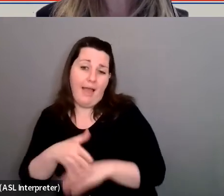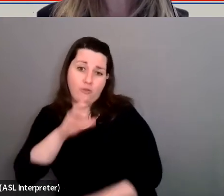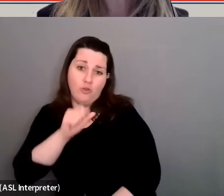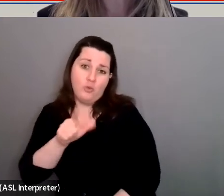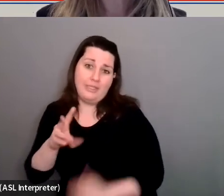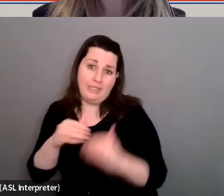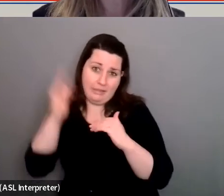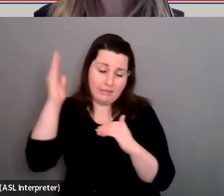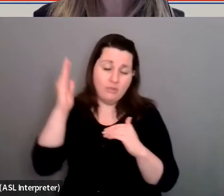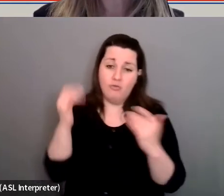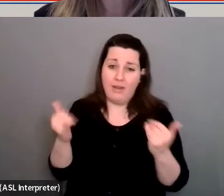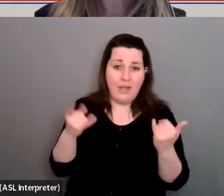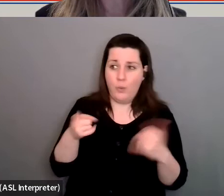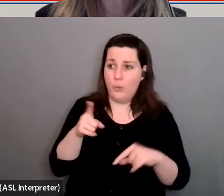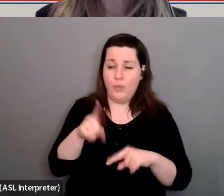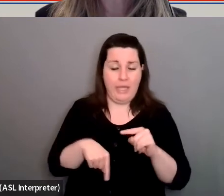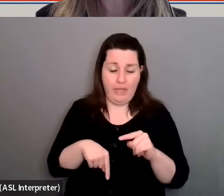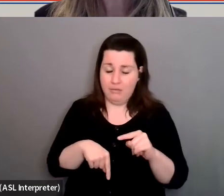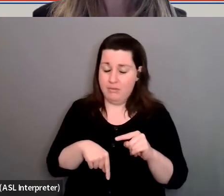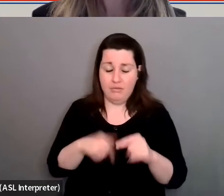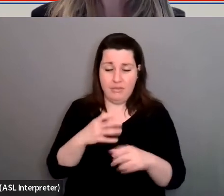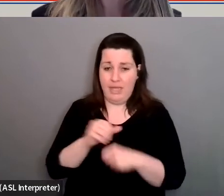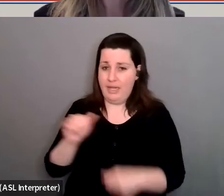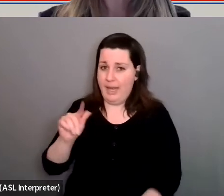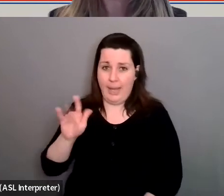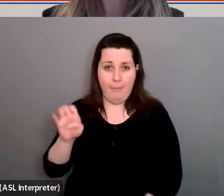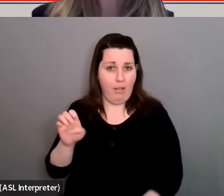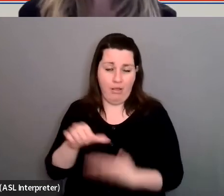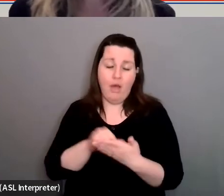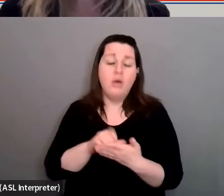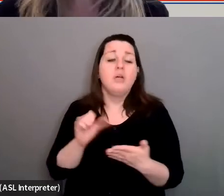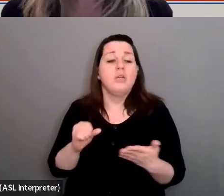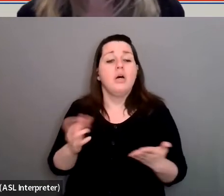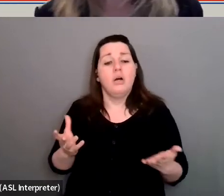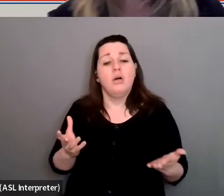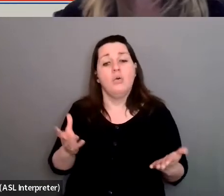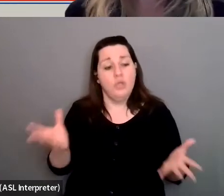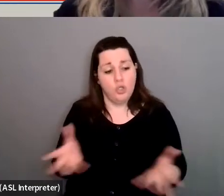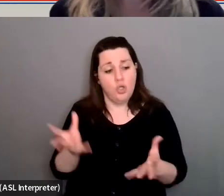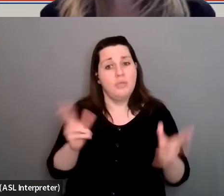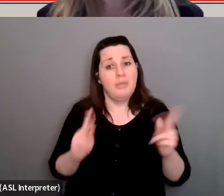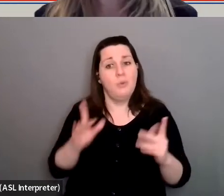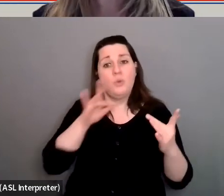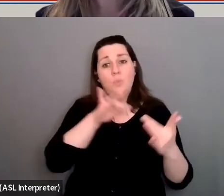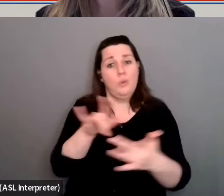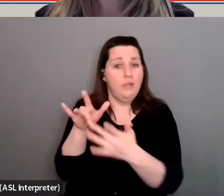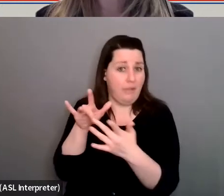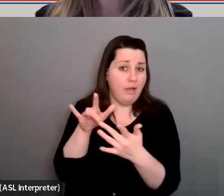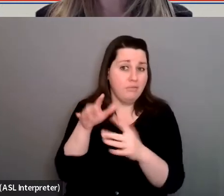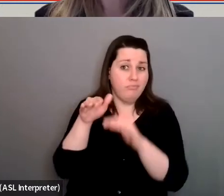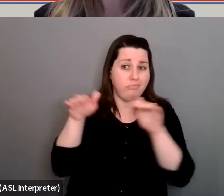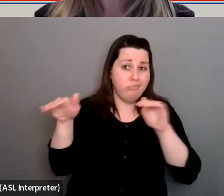26, right now you are not eligible for an ABLE account. So we would encourage everybody to reach out to